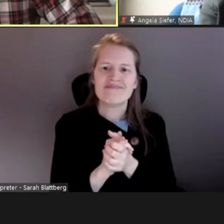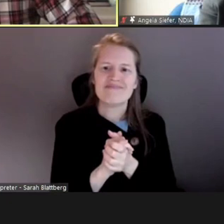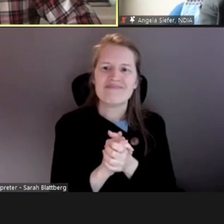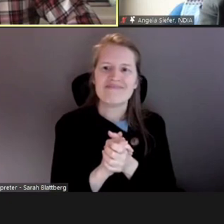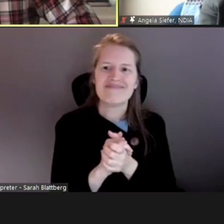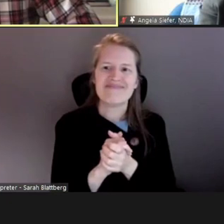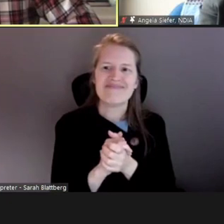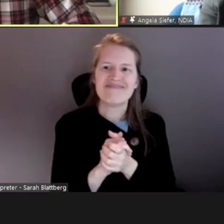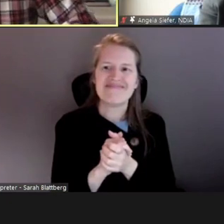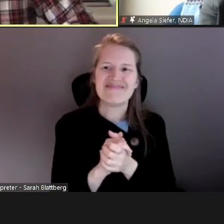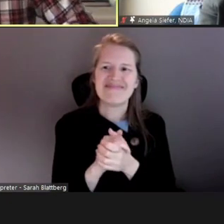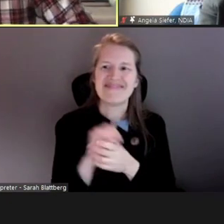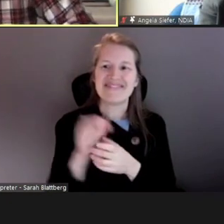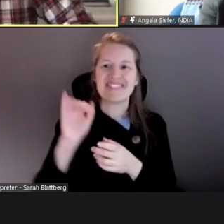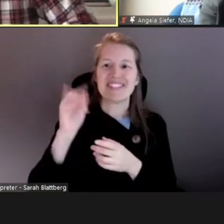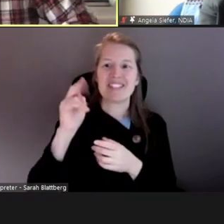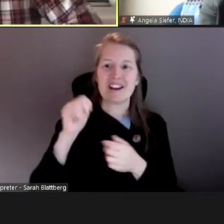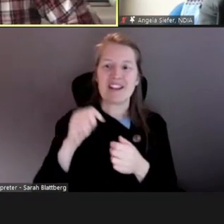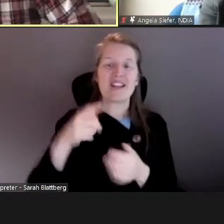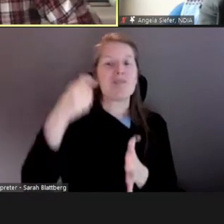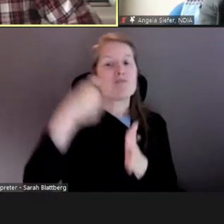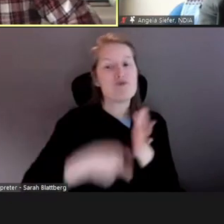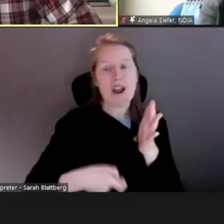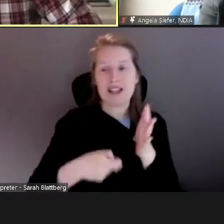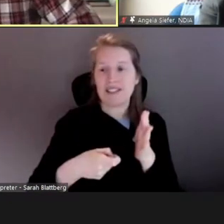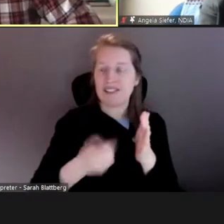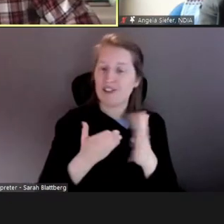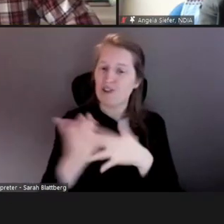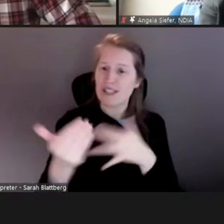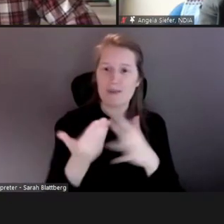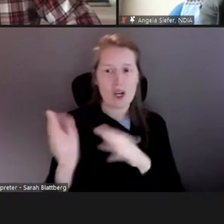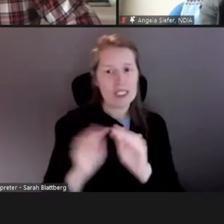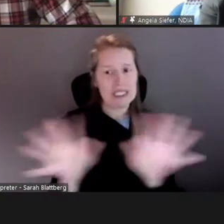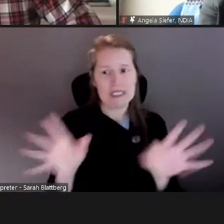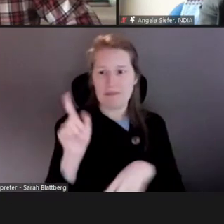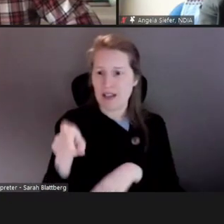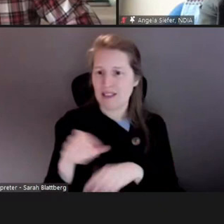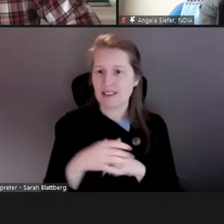I'll give you my price transparency, number one.